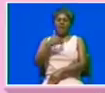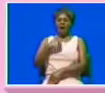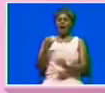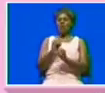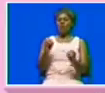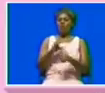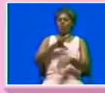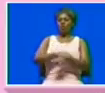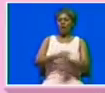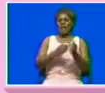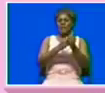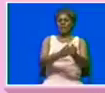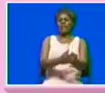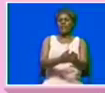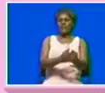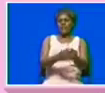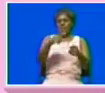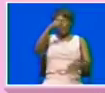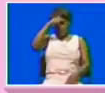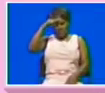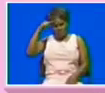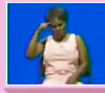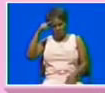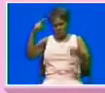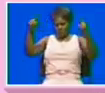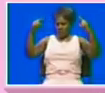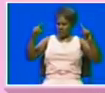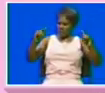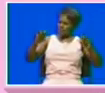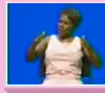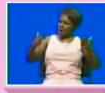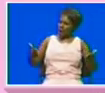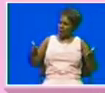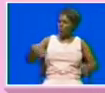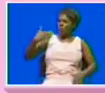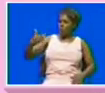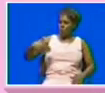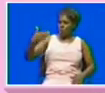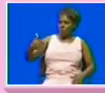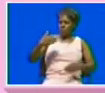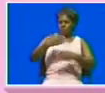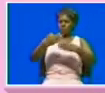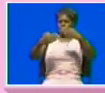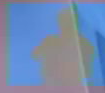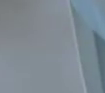guided by the people of Nairobi, because the road to success is always under construction.